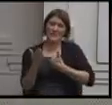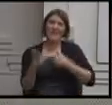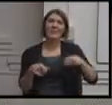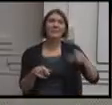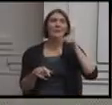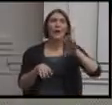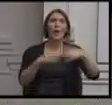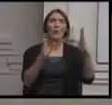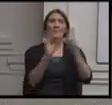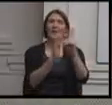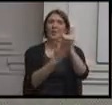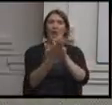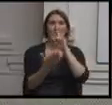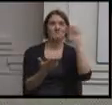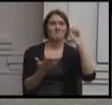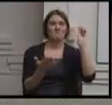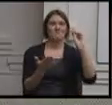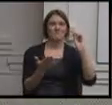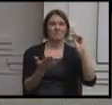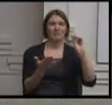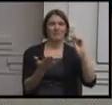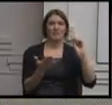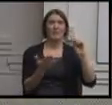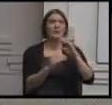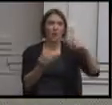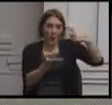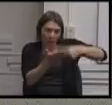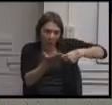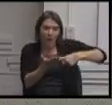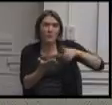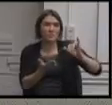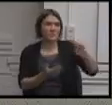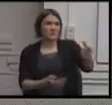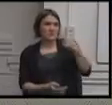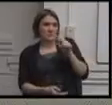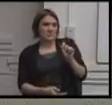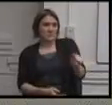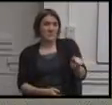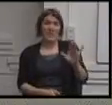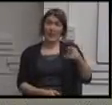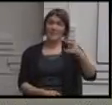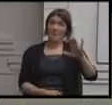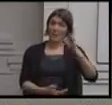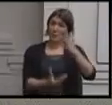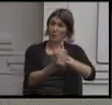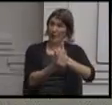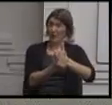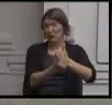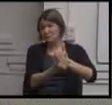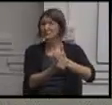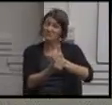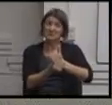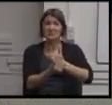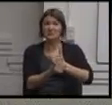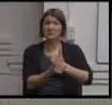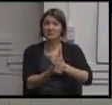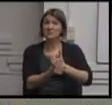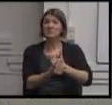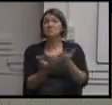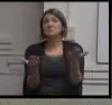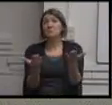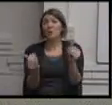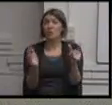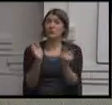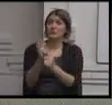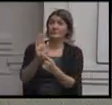open meeting law issue, really, because there wasn't any deliberation. It really is a question whether it's a public records law issue.